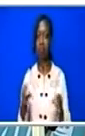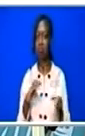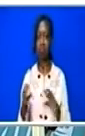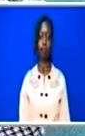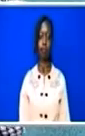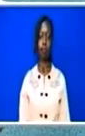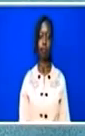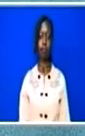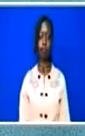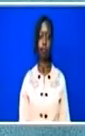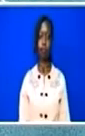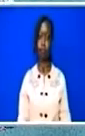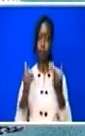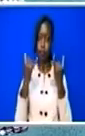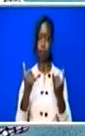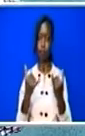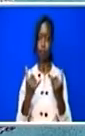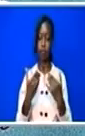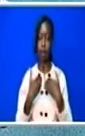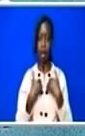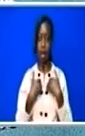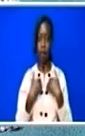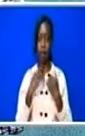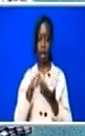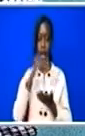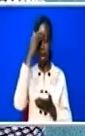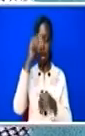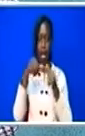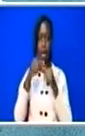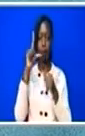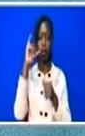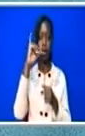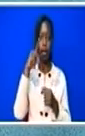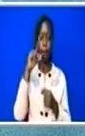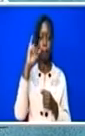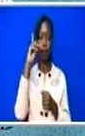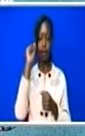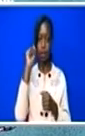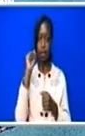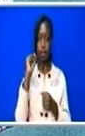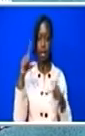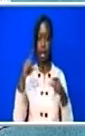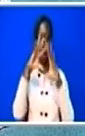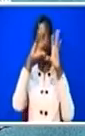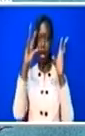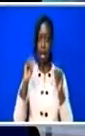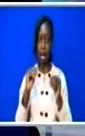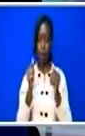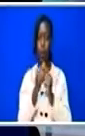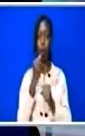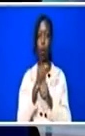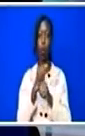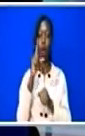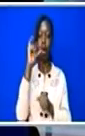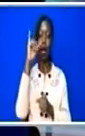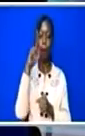are inert. So having gone through all that Yes, about Mulimu. lipids, let us summarize with the functions of